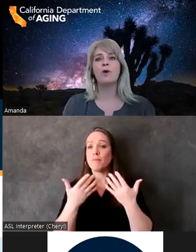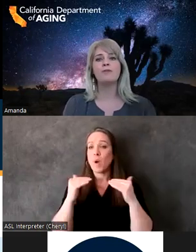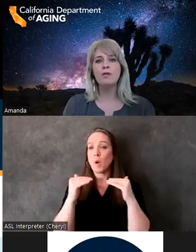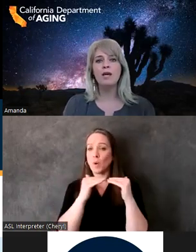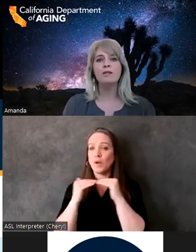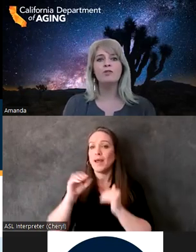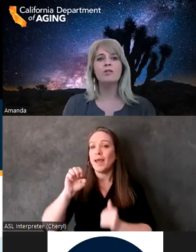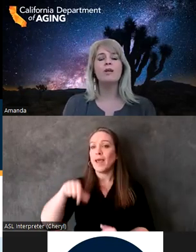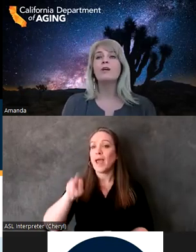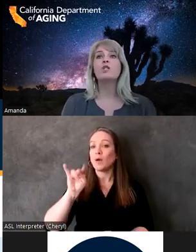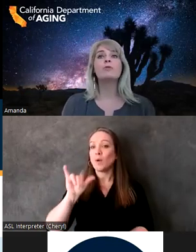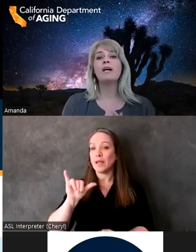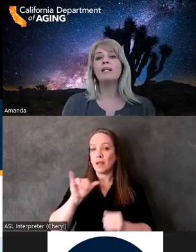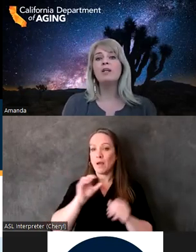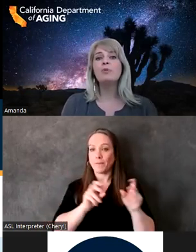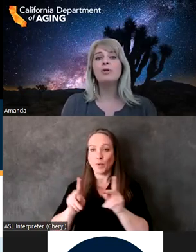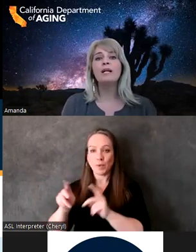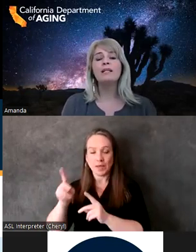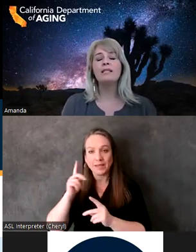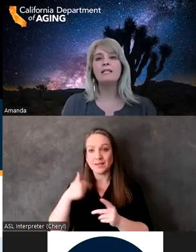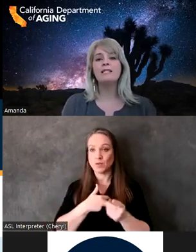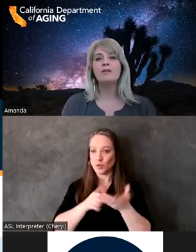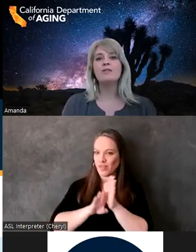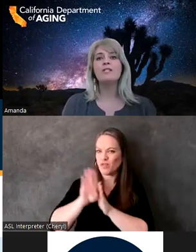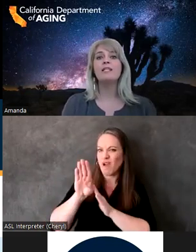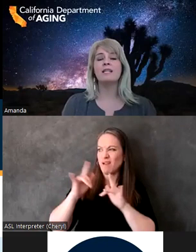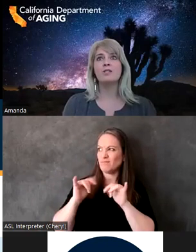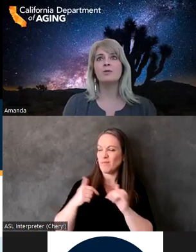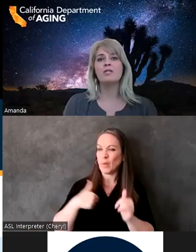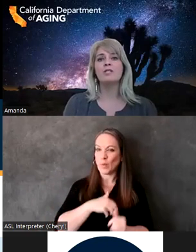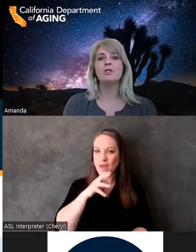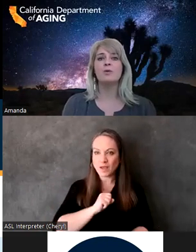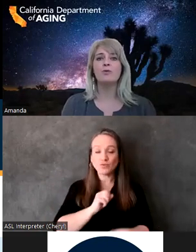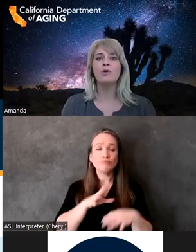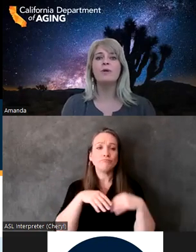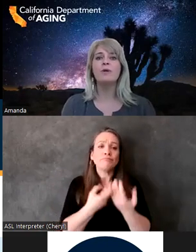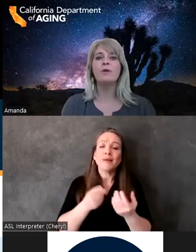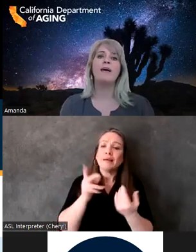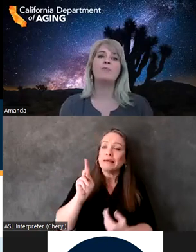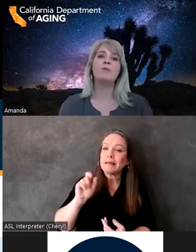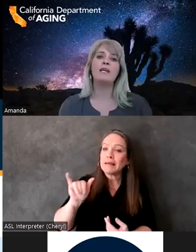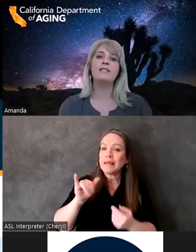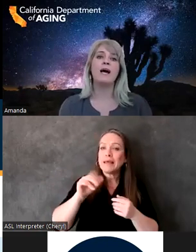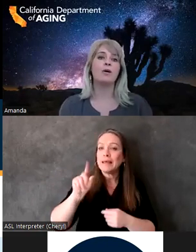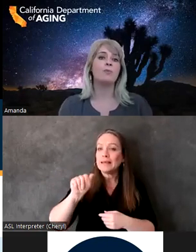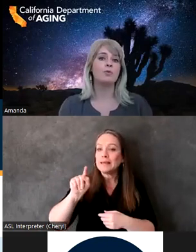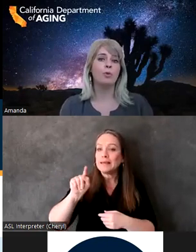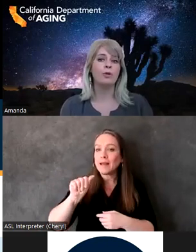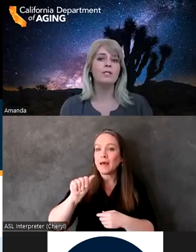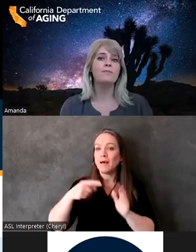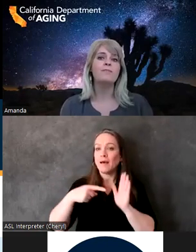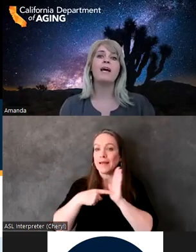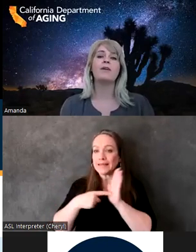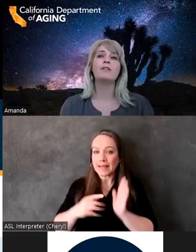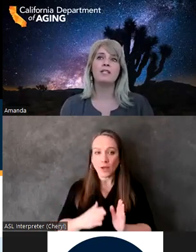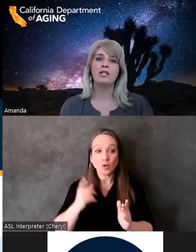to thrive as we age, to provide input on key indicators and data sources to inform the MPA's outcomes